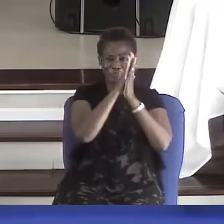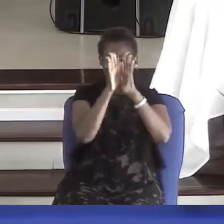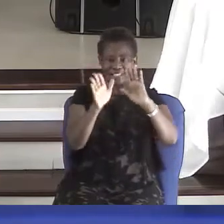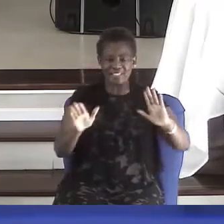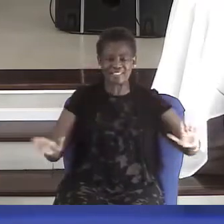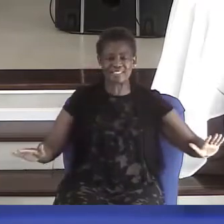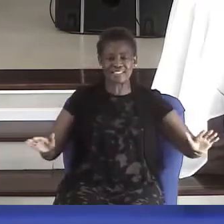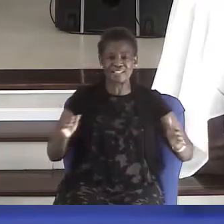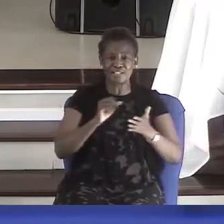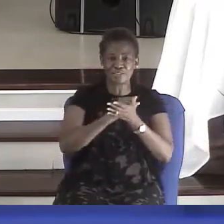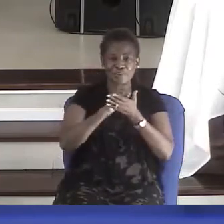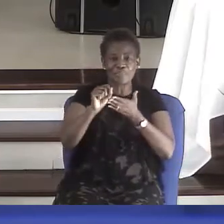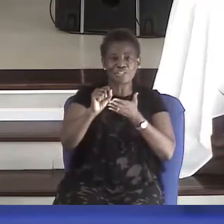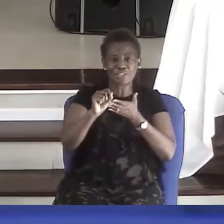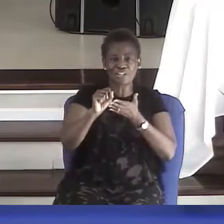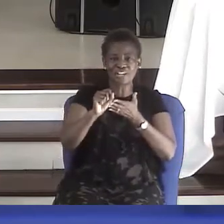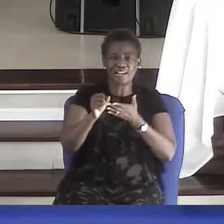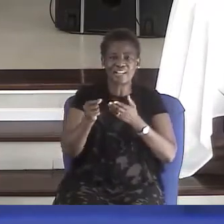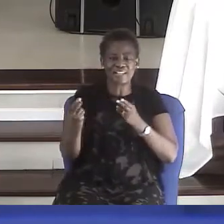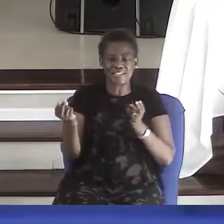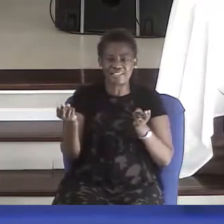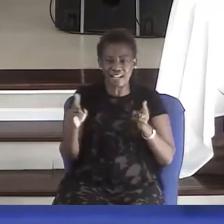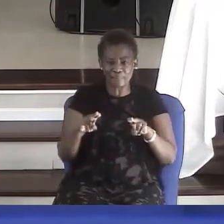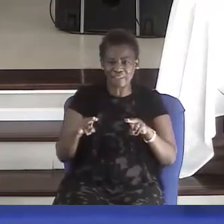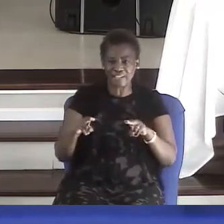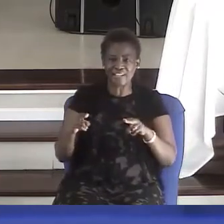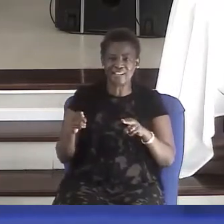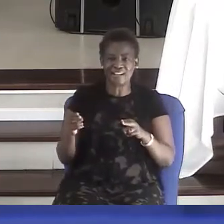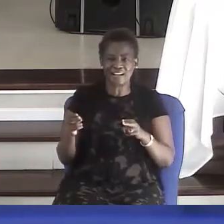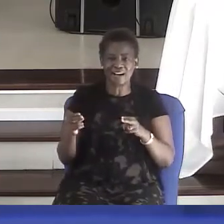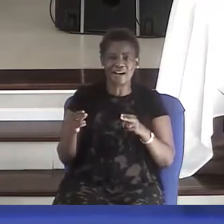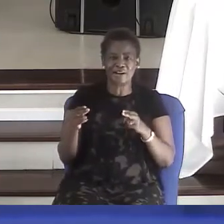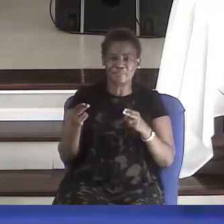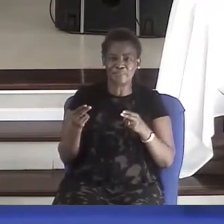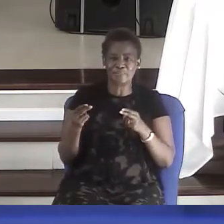fulfilled before our very eyes, and we do not know it.